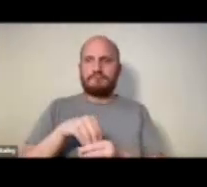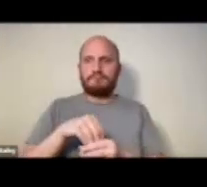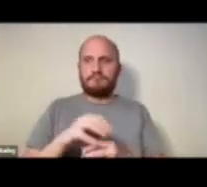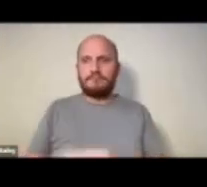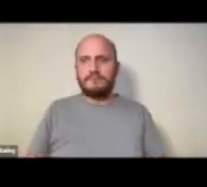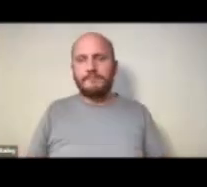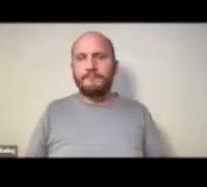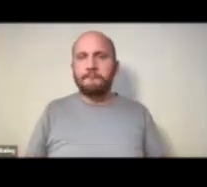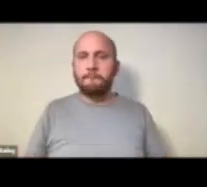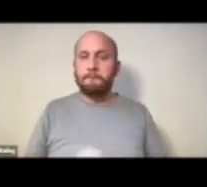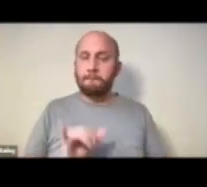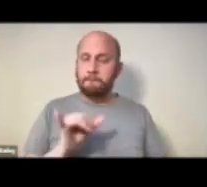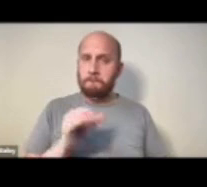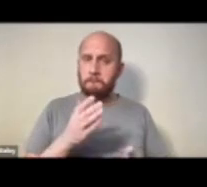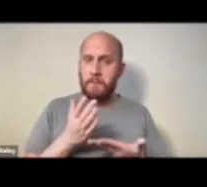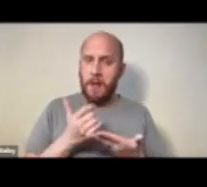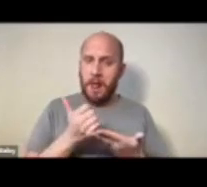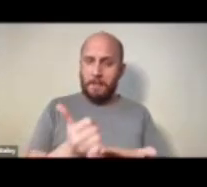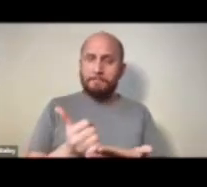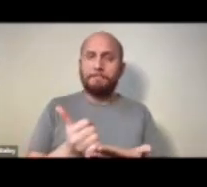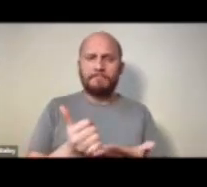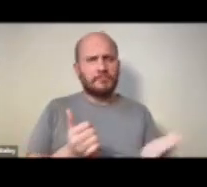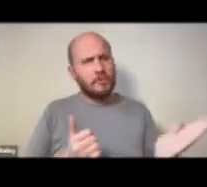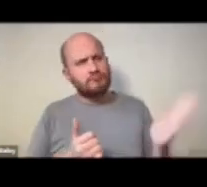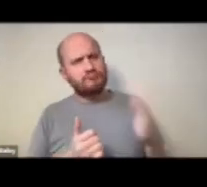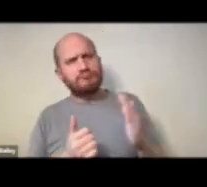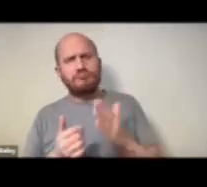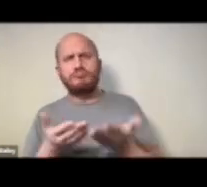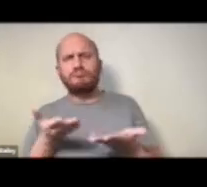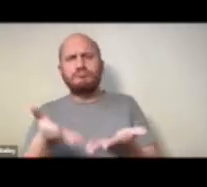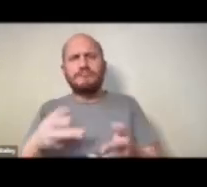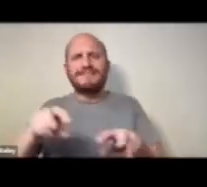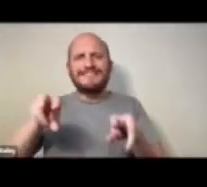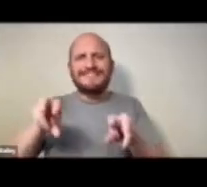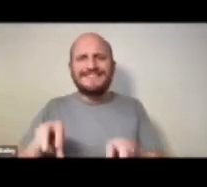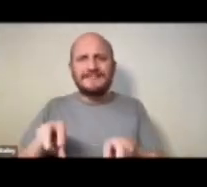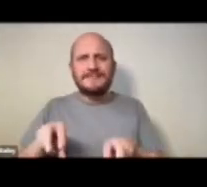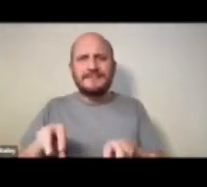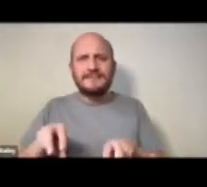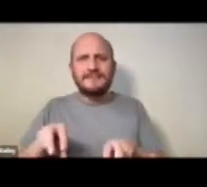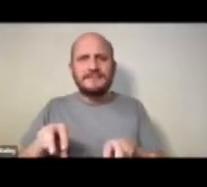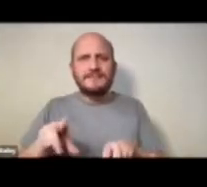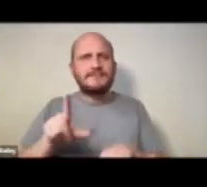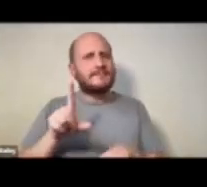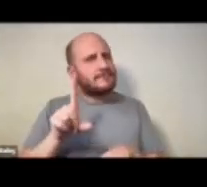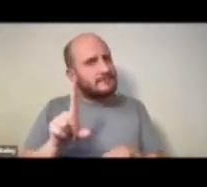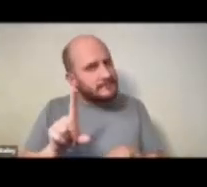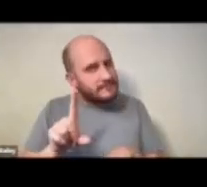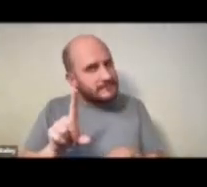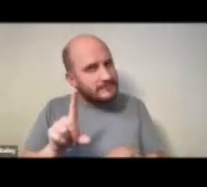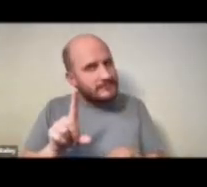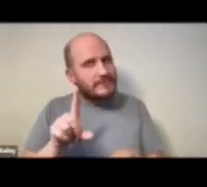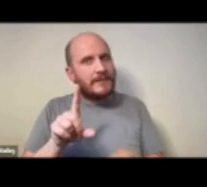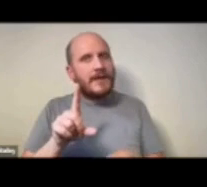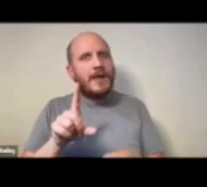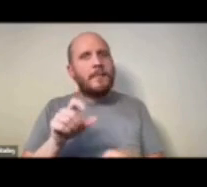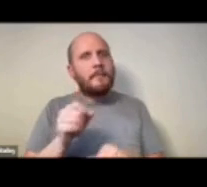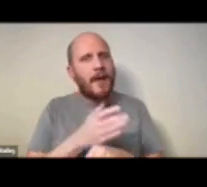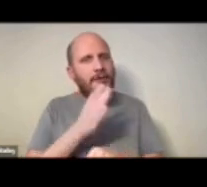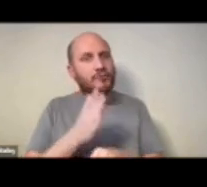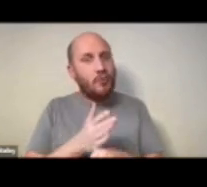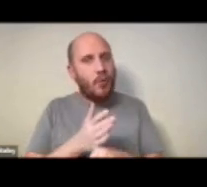It can sometimes help make people more comfortable if you offer them a seat, but I would make the survey length clear to